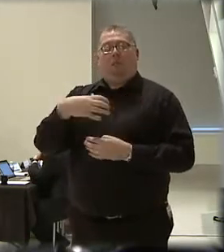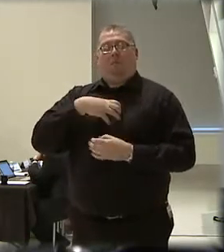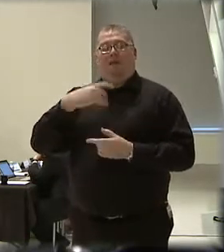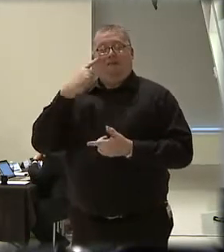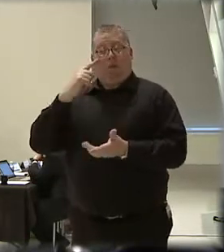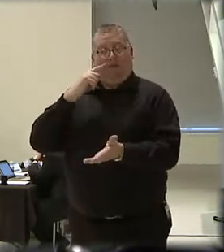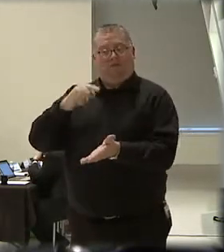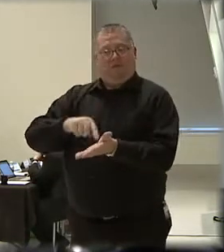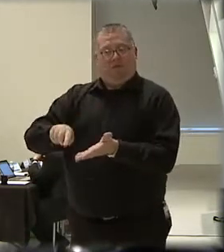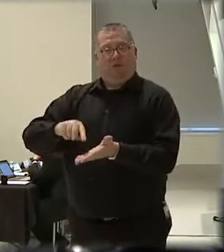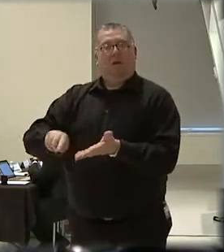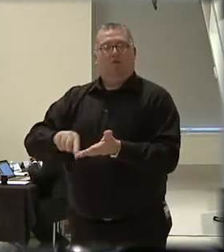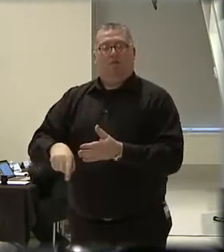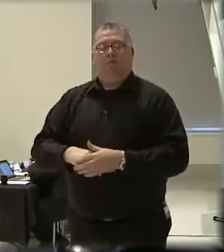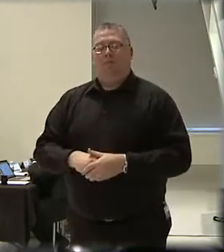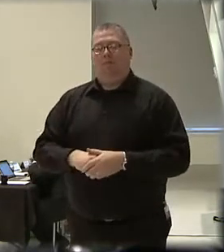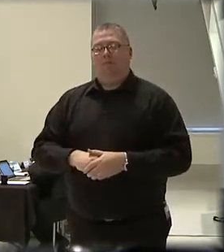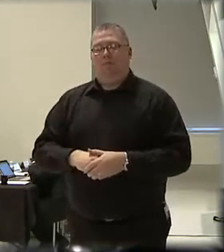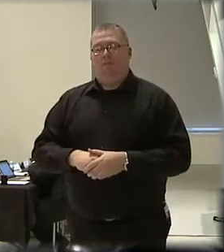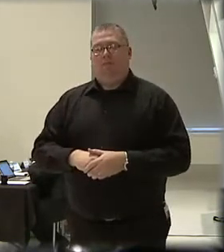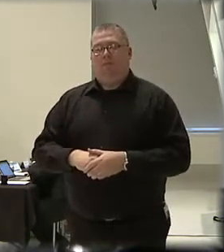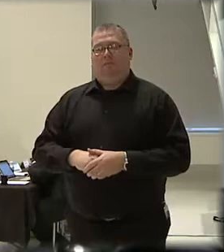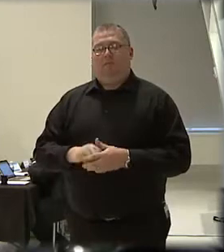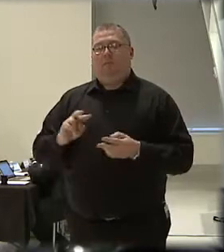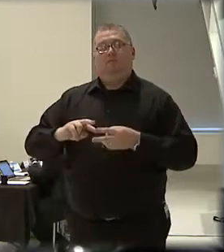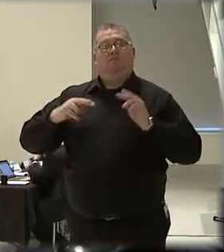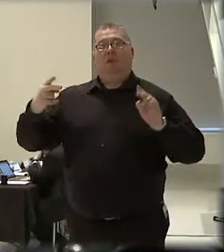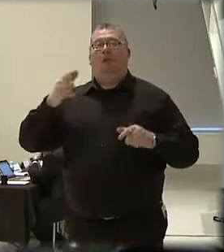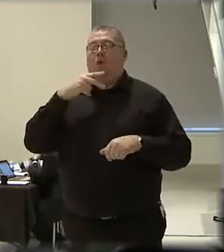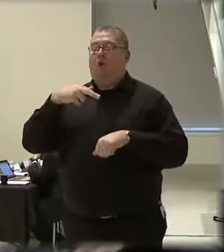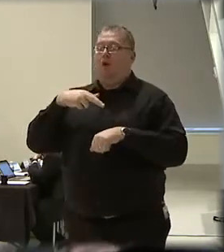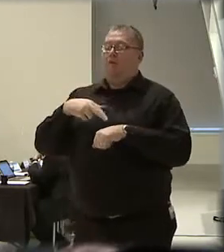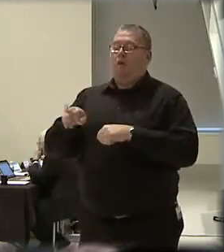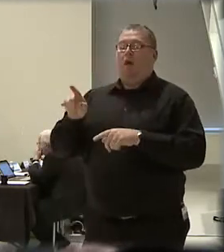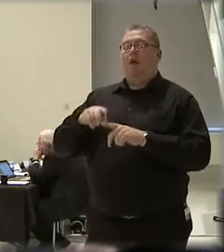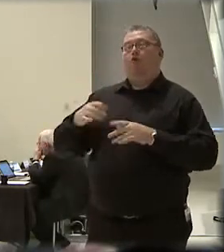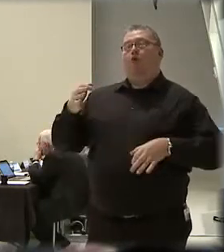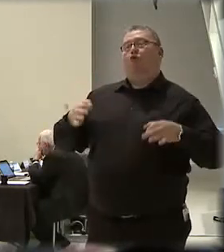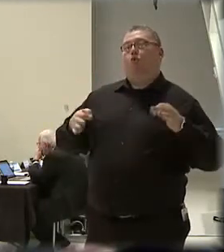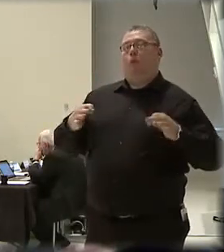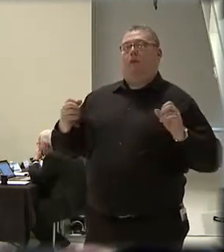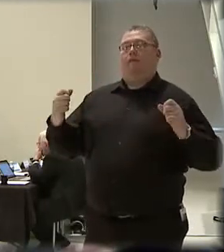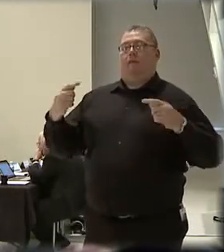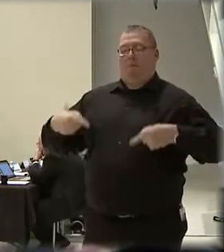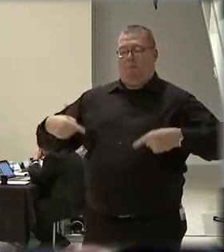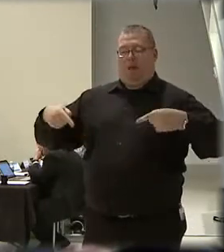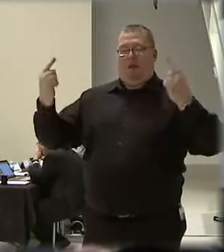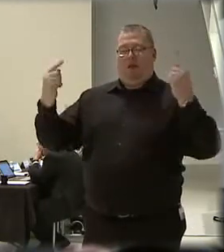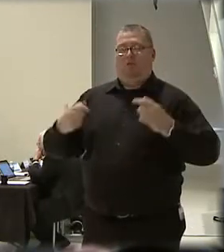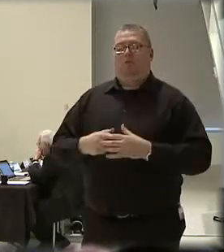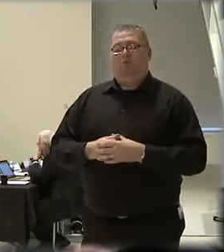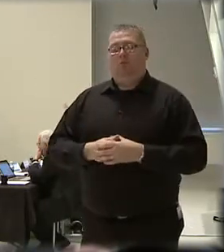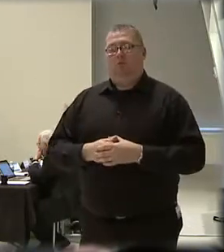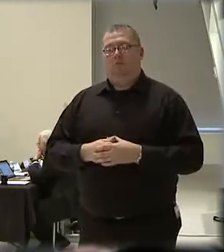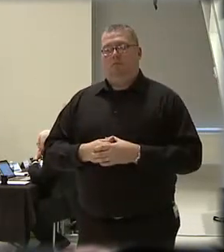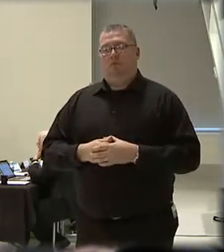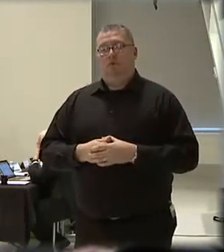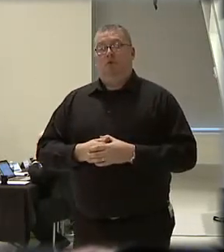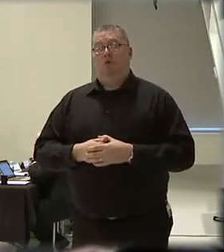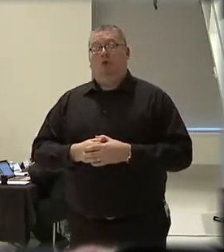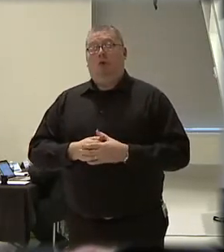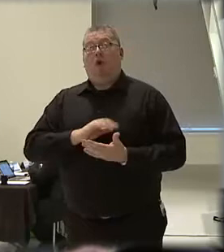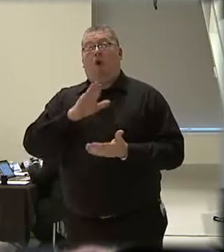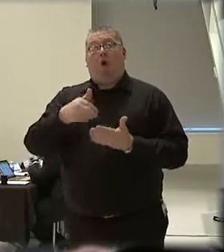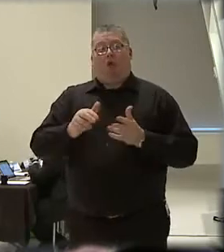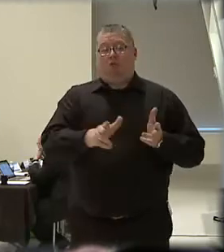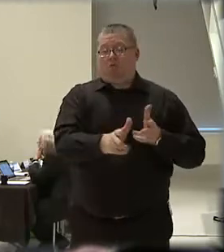investigation instead of referring them as court matters. Track and review all stops and